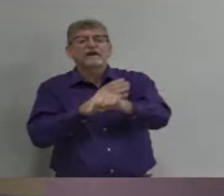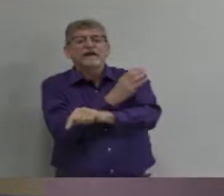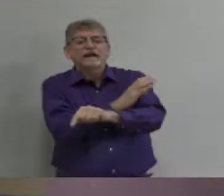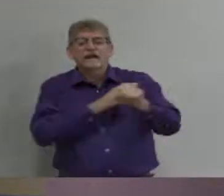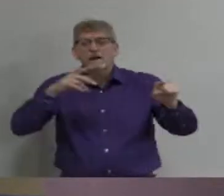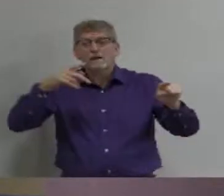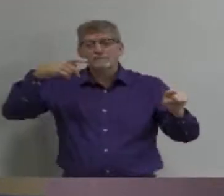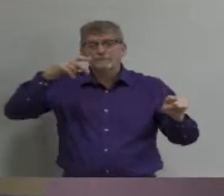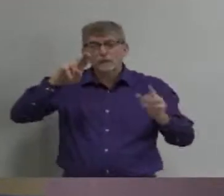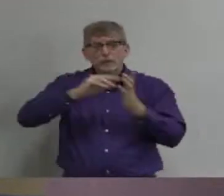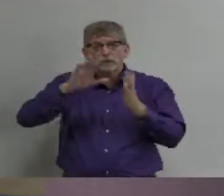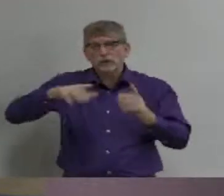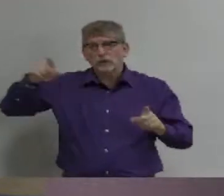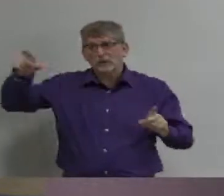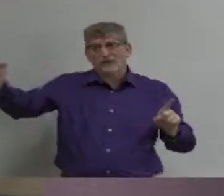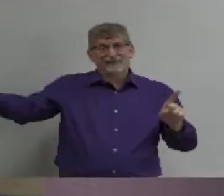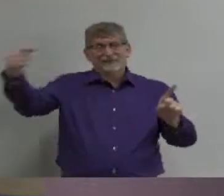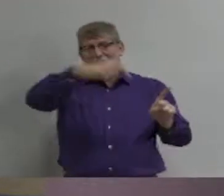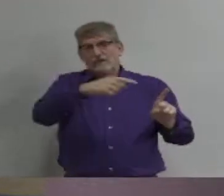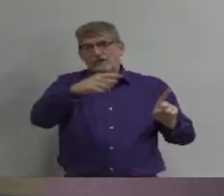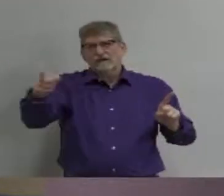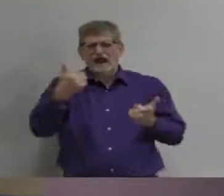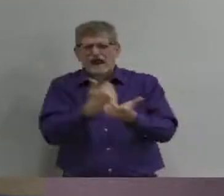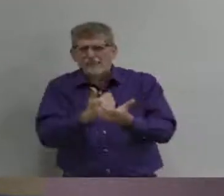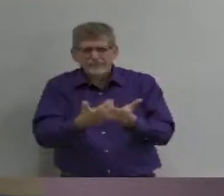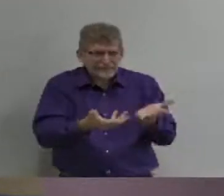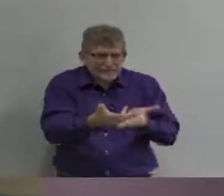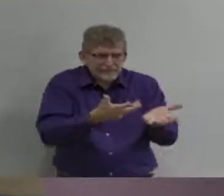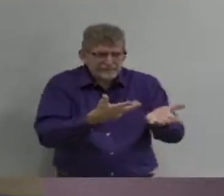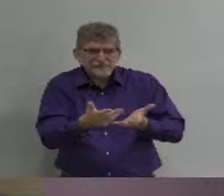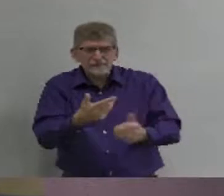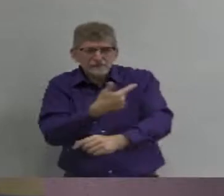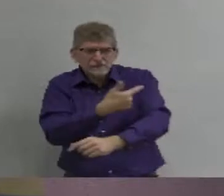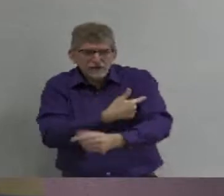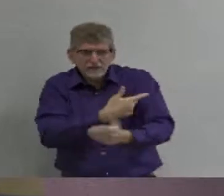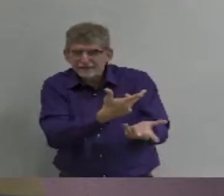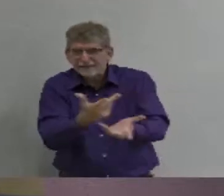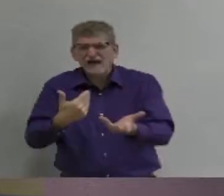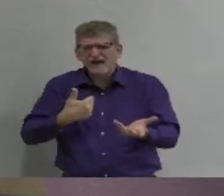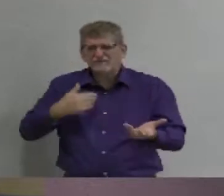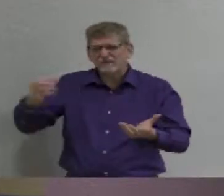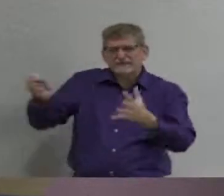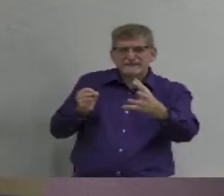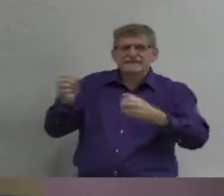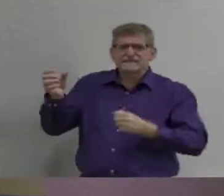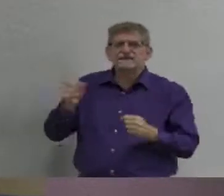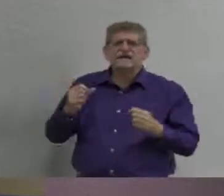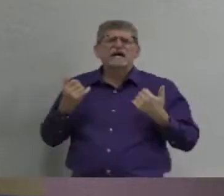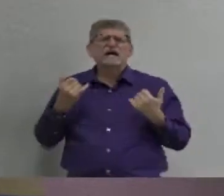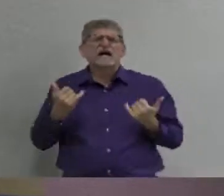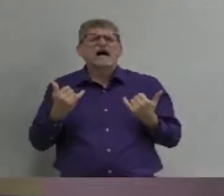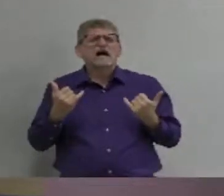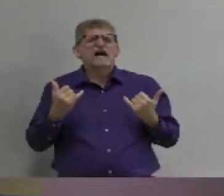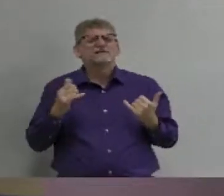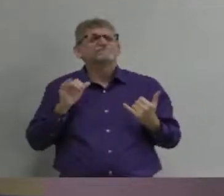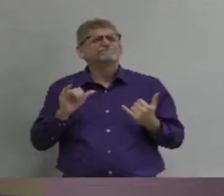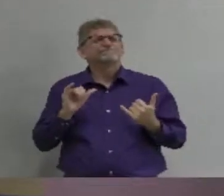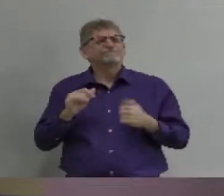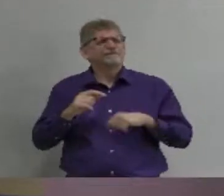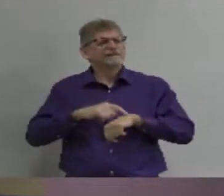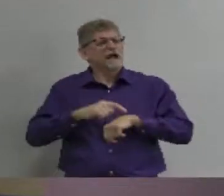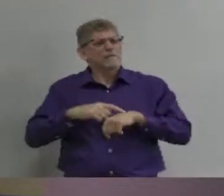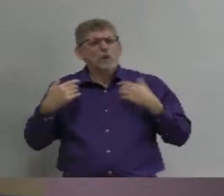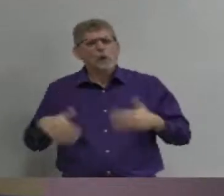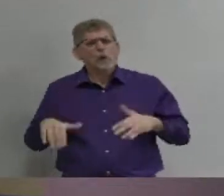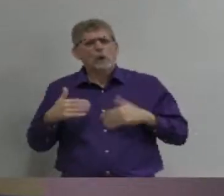administer. In hindsight, we ran out of time and didn't even get everyone that was interested in getting the